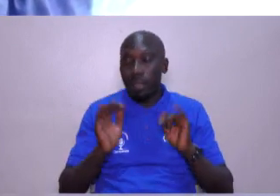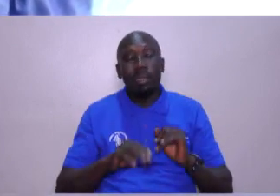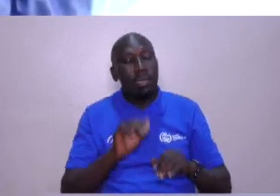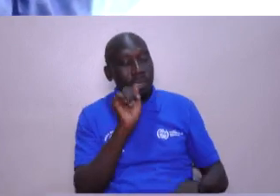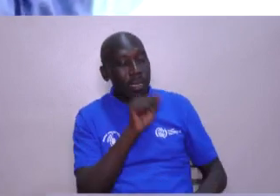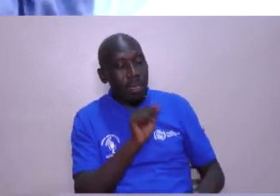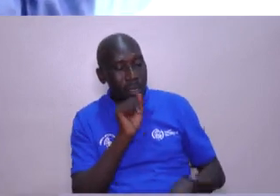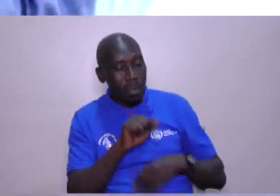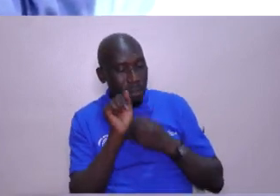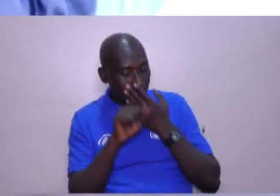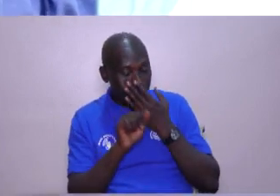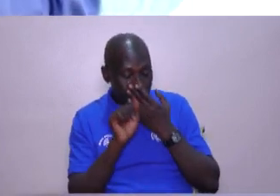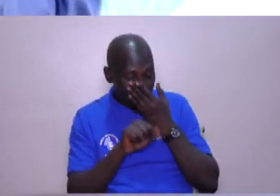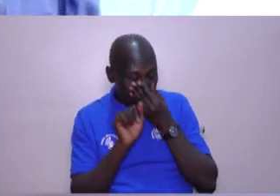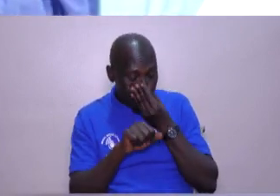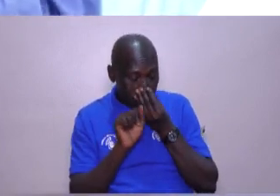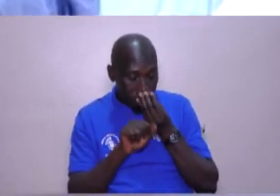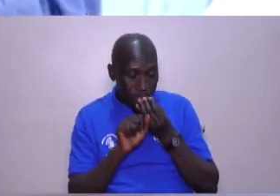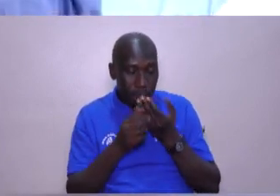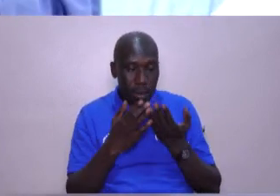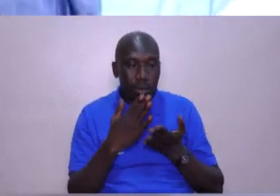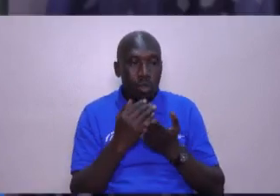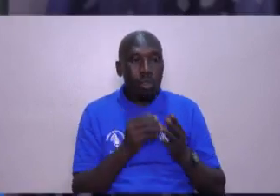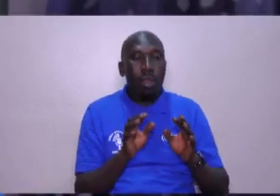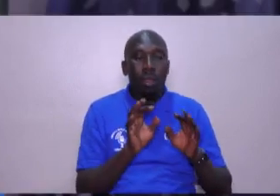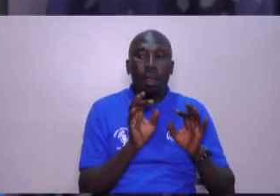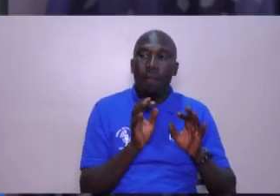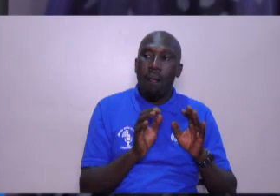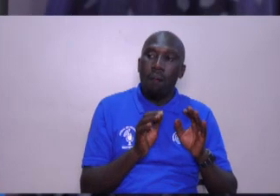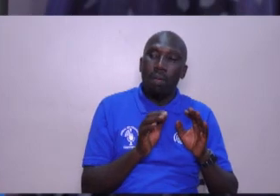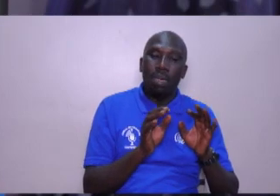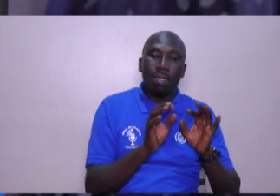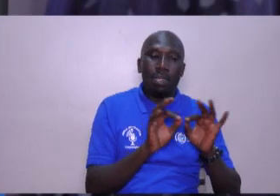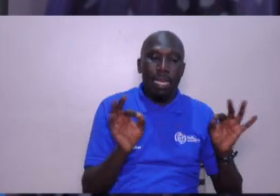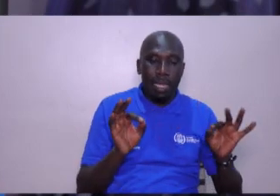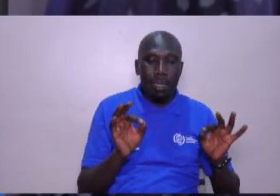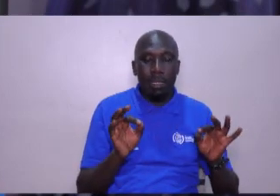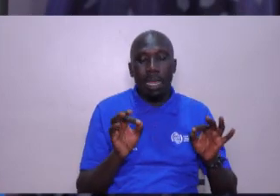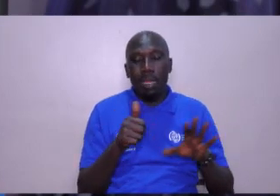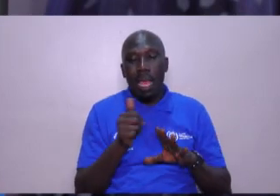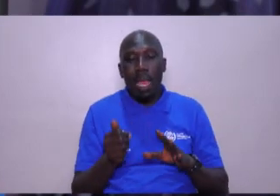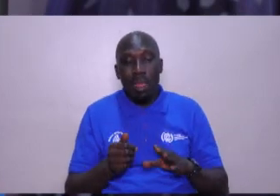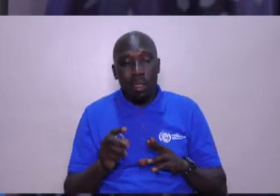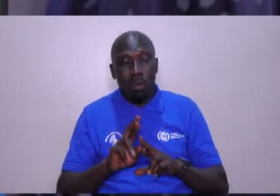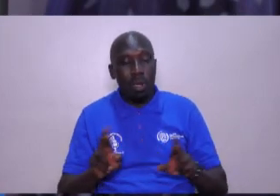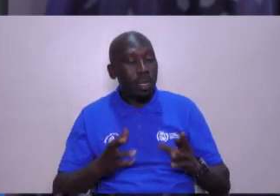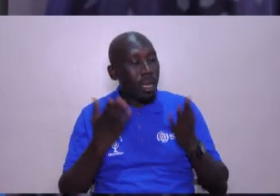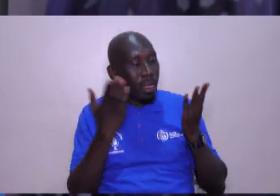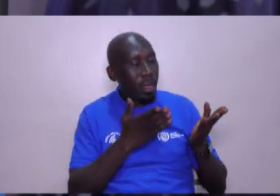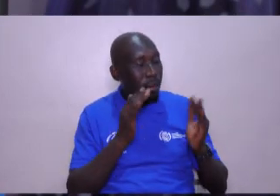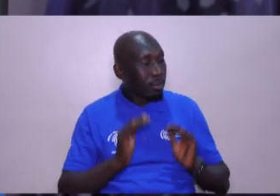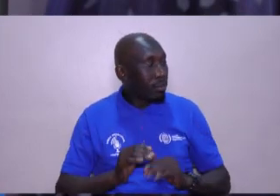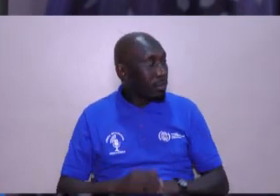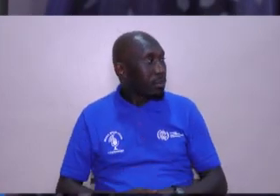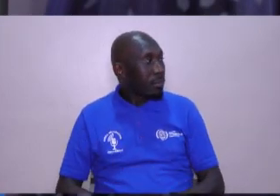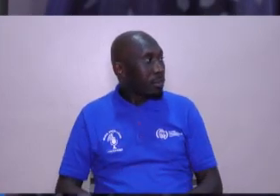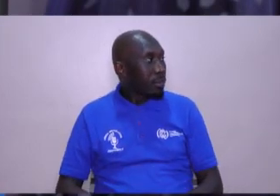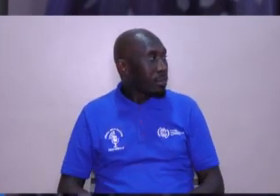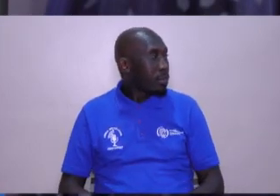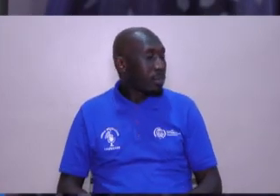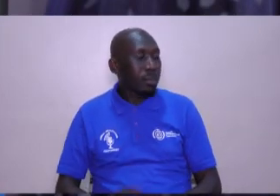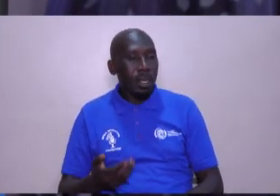That over text is already here. Because the goal of this, my ultimate goal